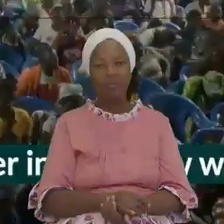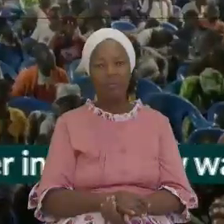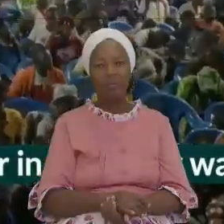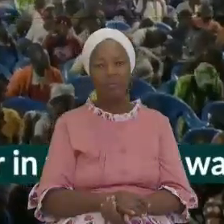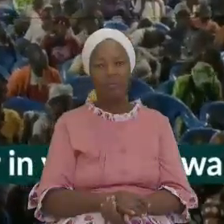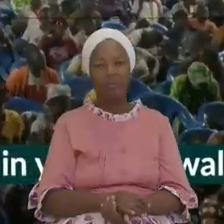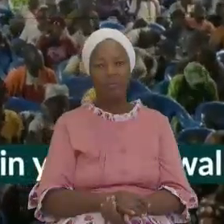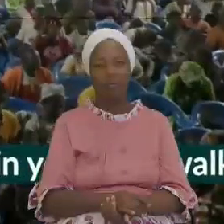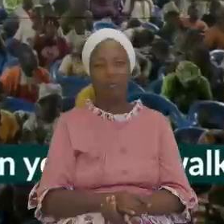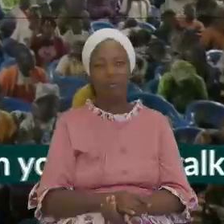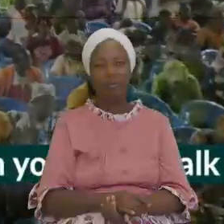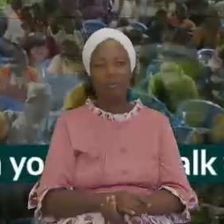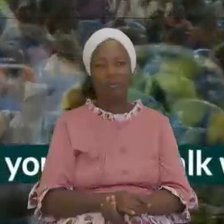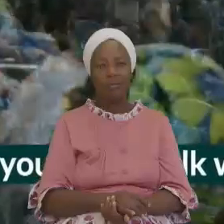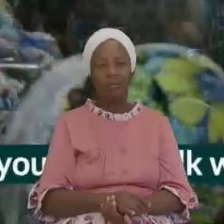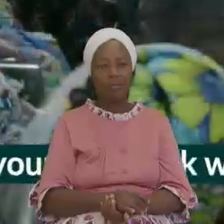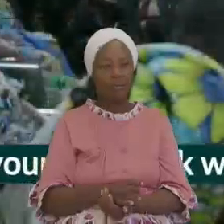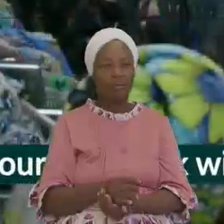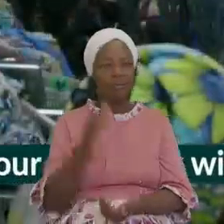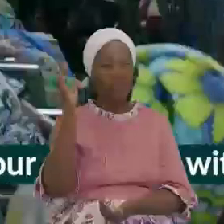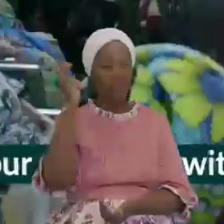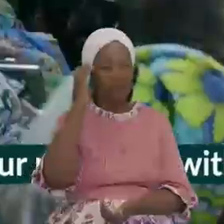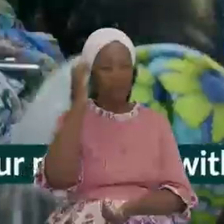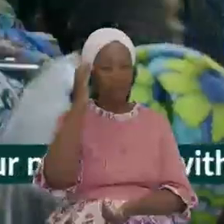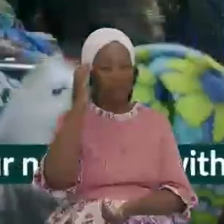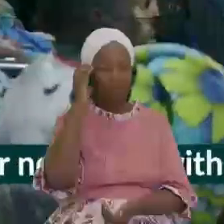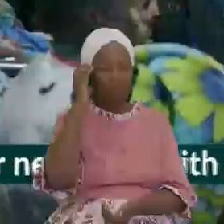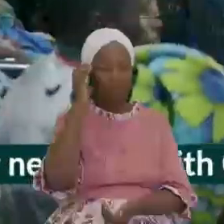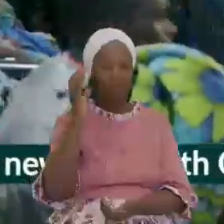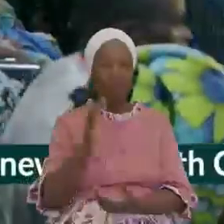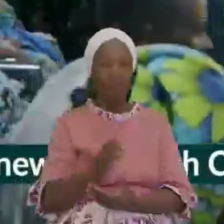Listen to me very well.